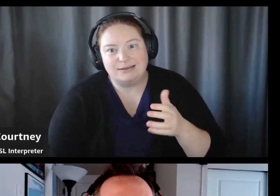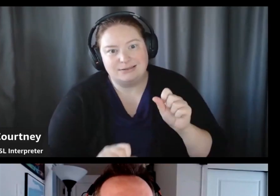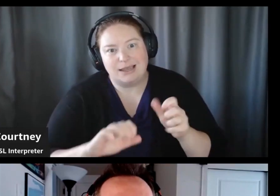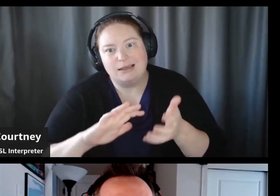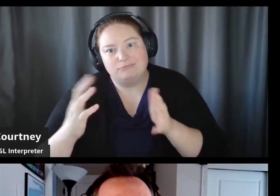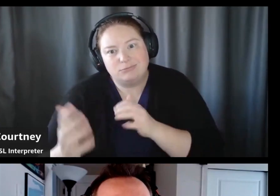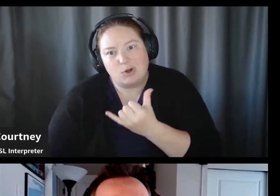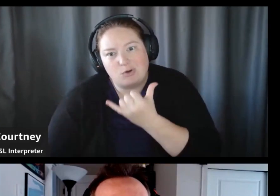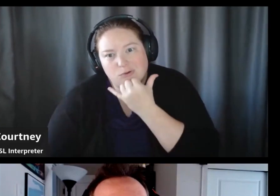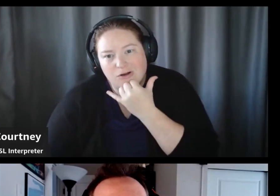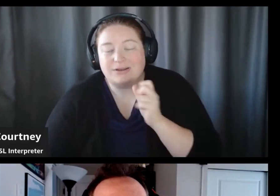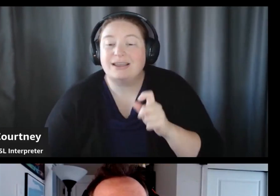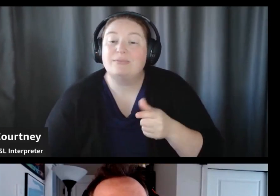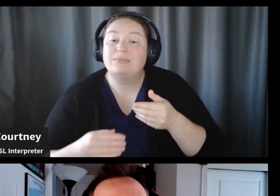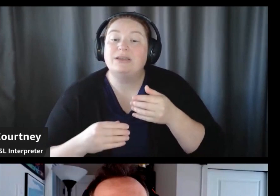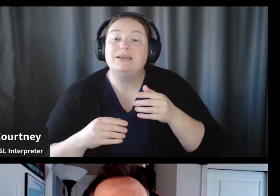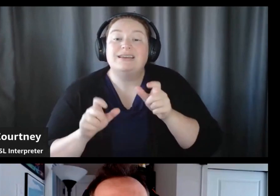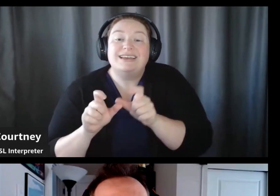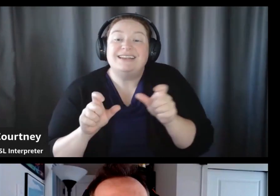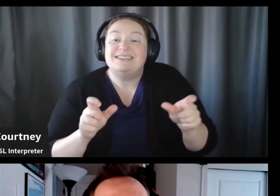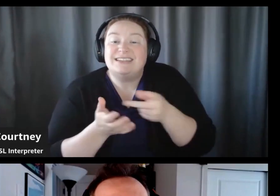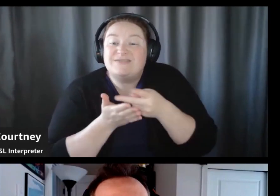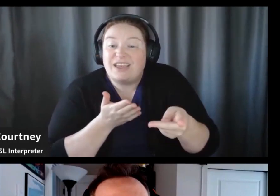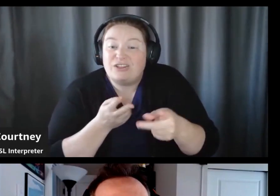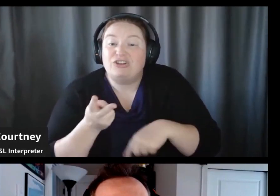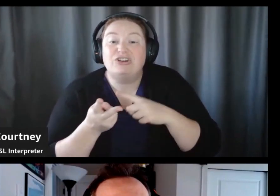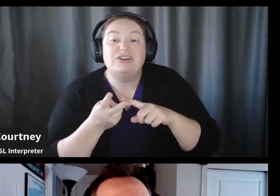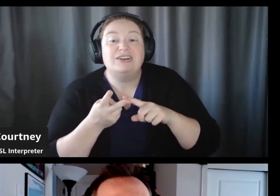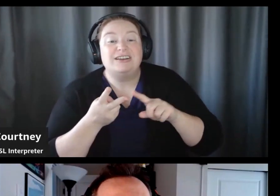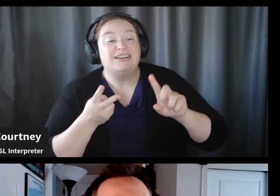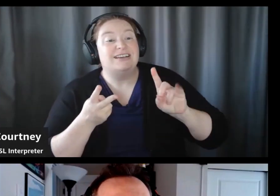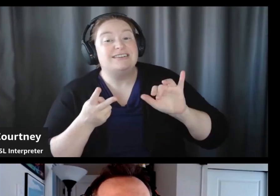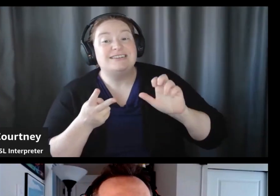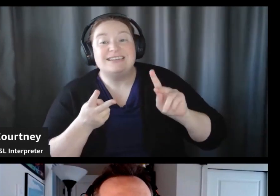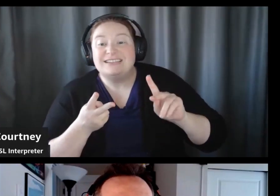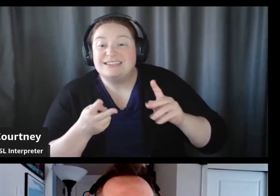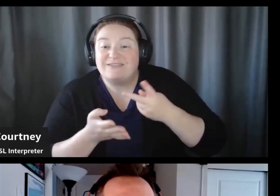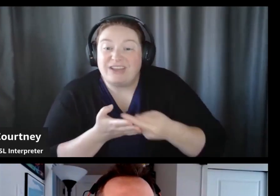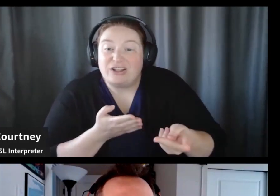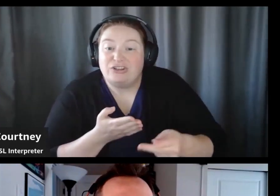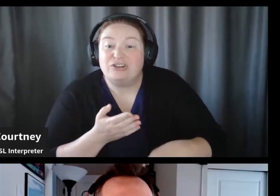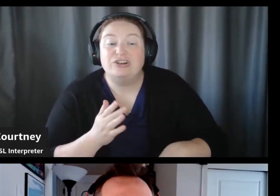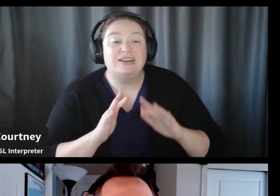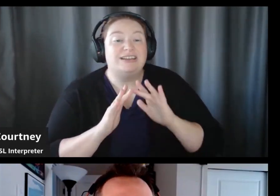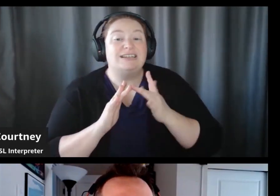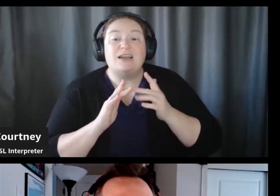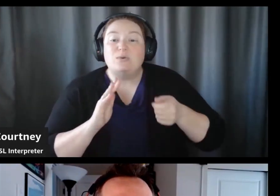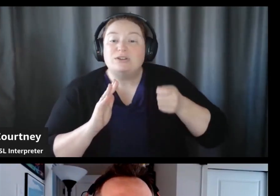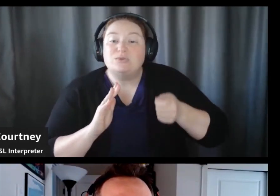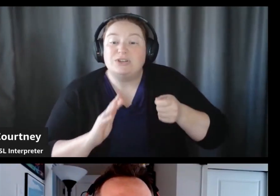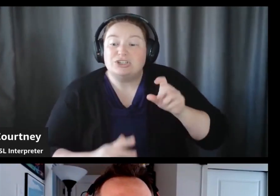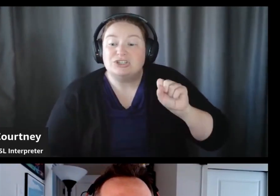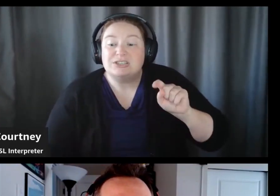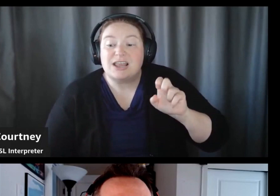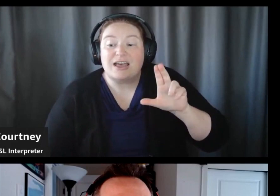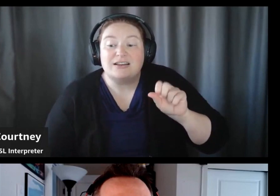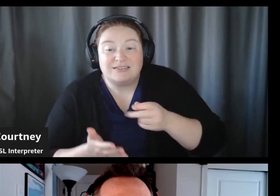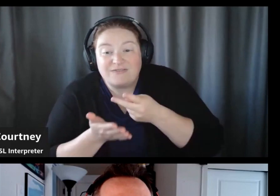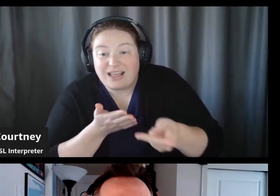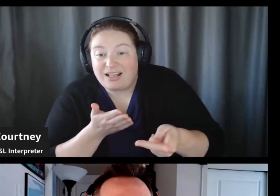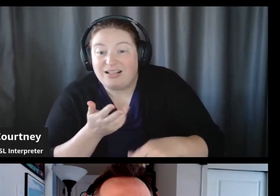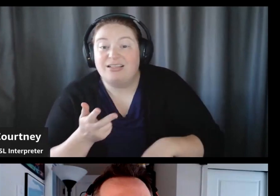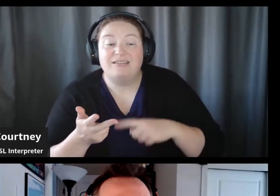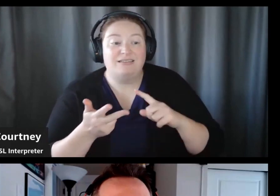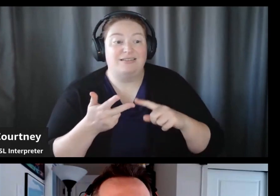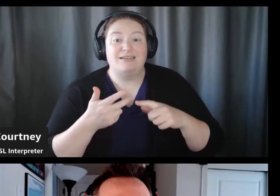instance failure, there could be a disk failure, there could be a network switch that has failed, or there could be a power outage. These are